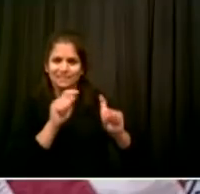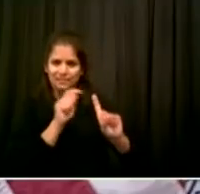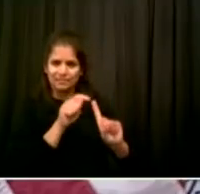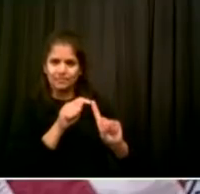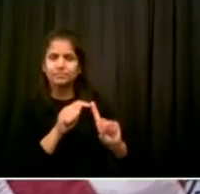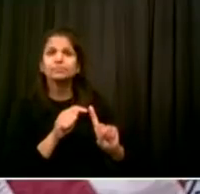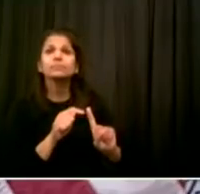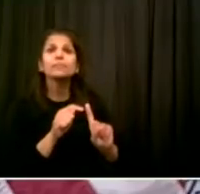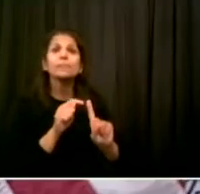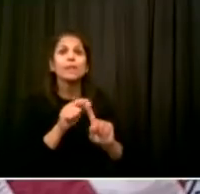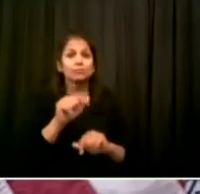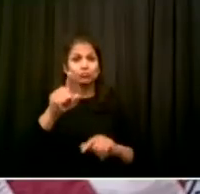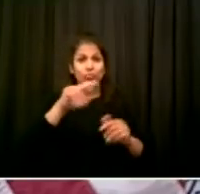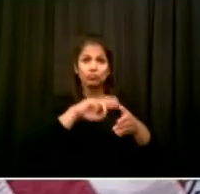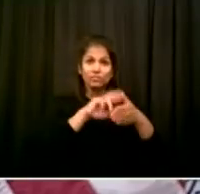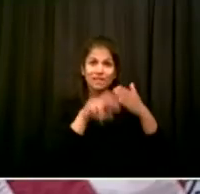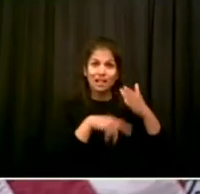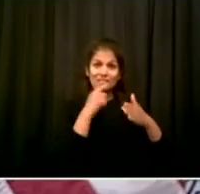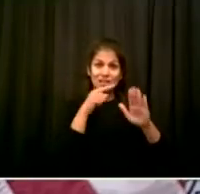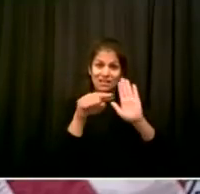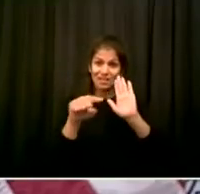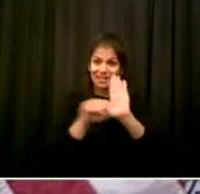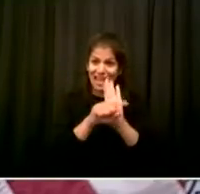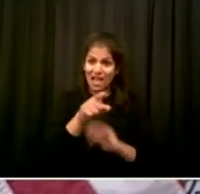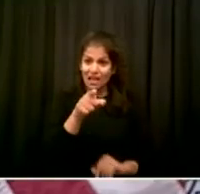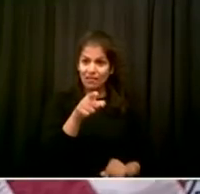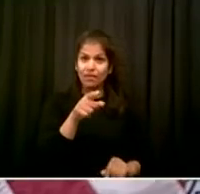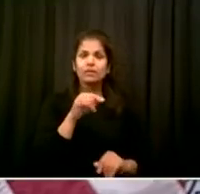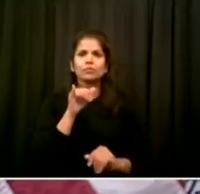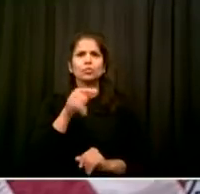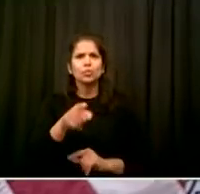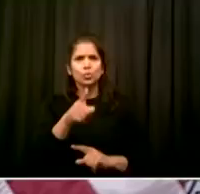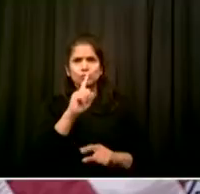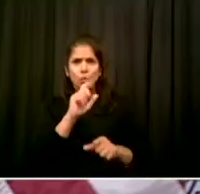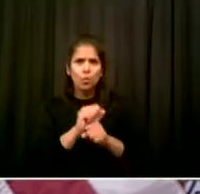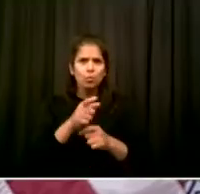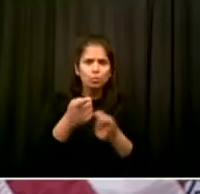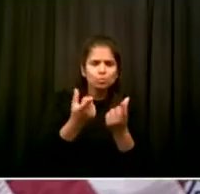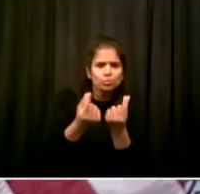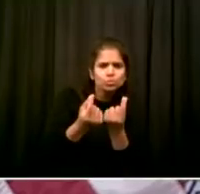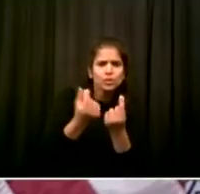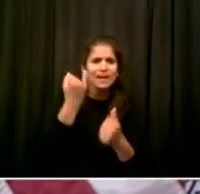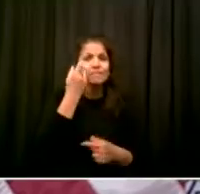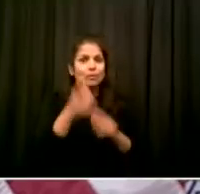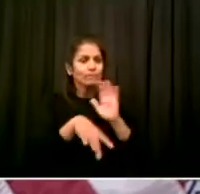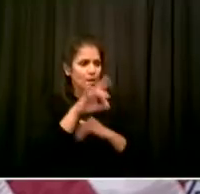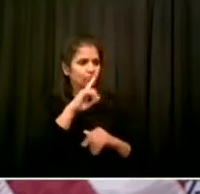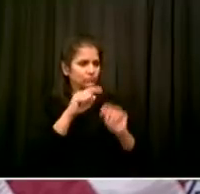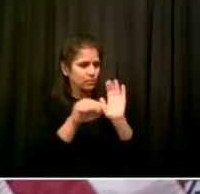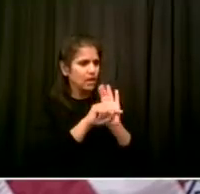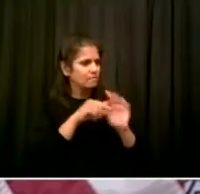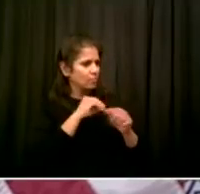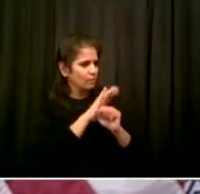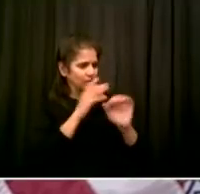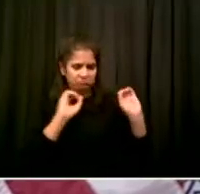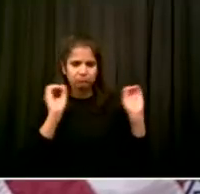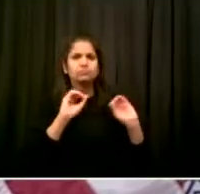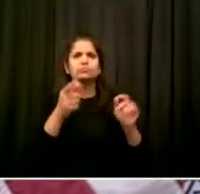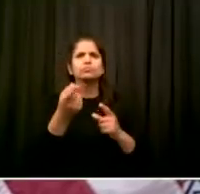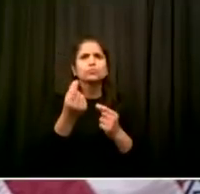mean, so those questions are kind of, that's a two-pronged kind of thing. Yeah. I've heard that